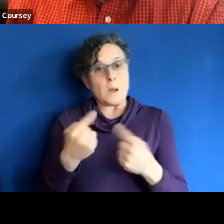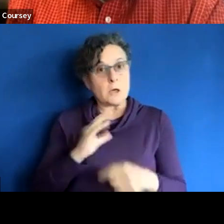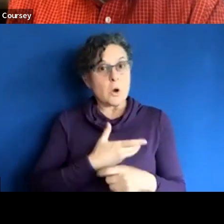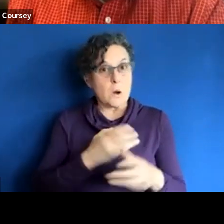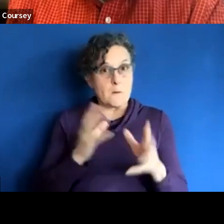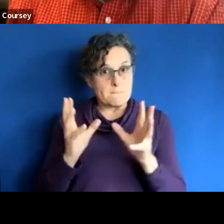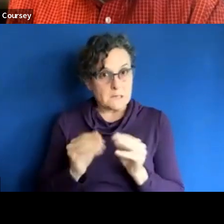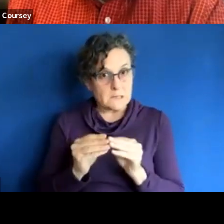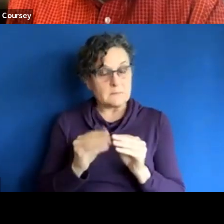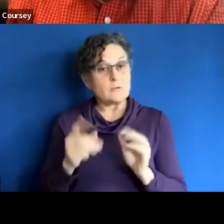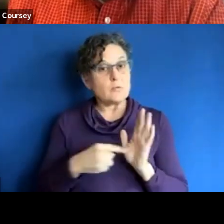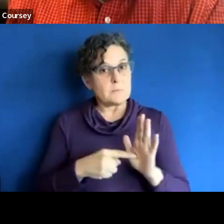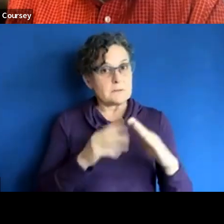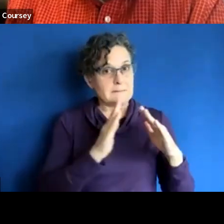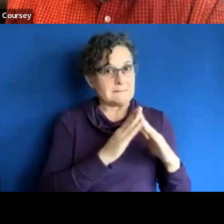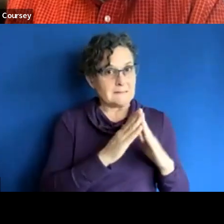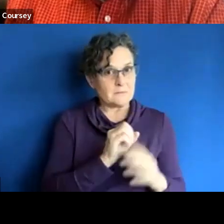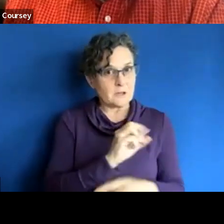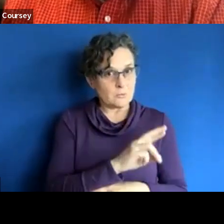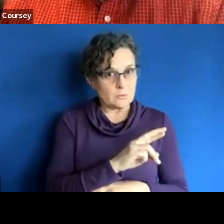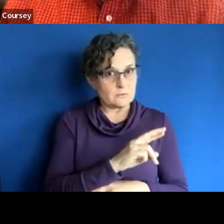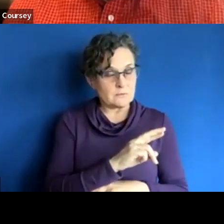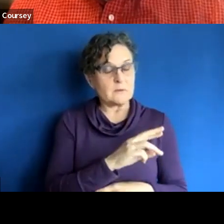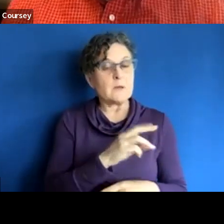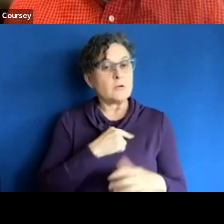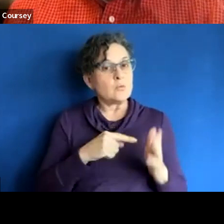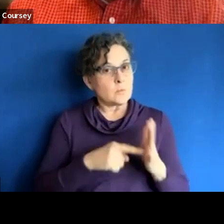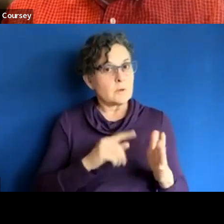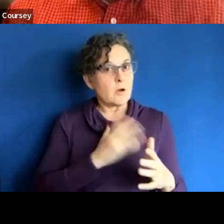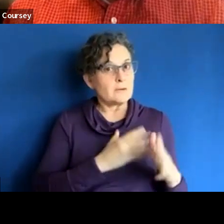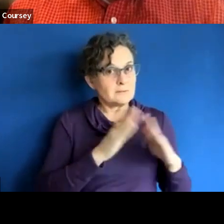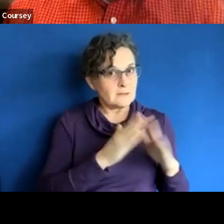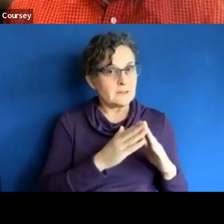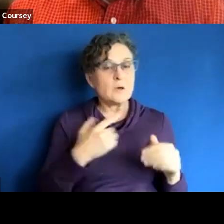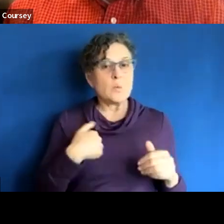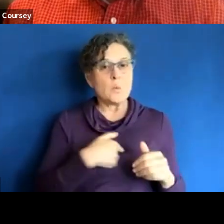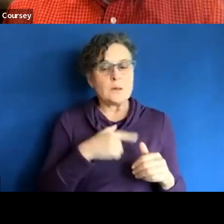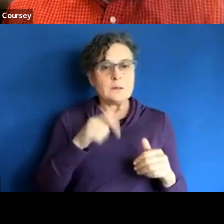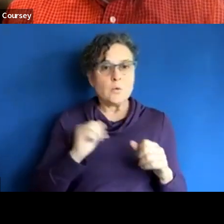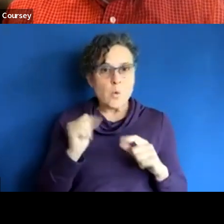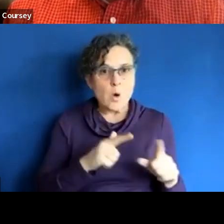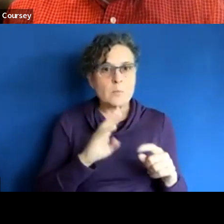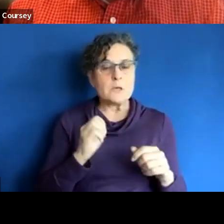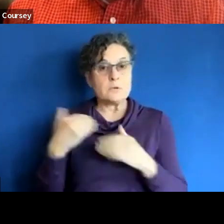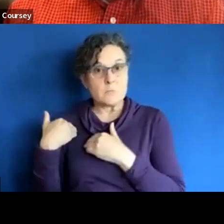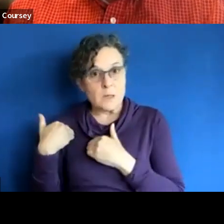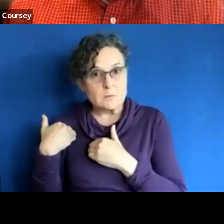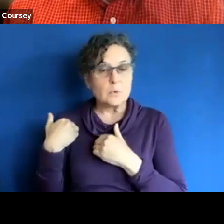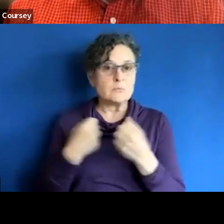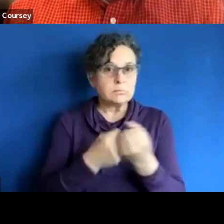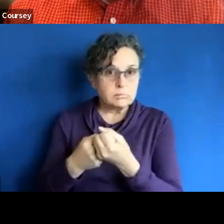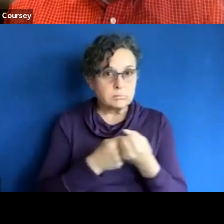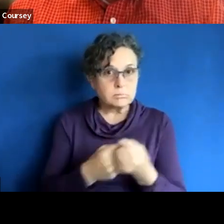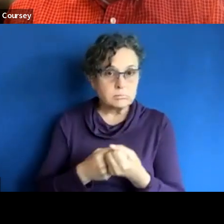you are represented through them, and that we need to all hold each other accountable and also hold each other up in partnership.